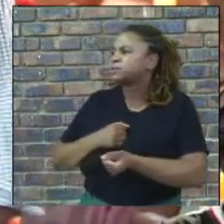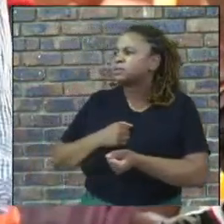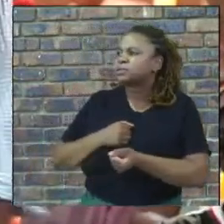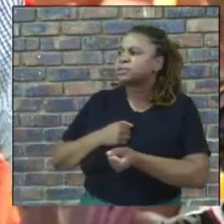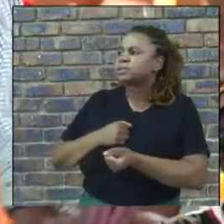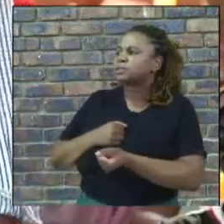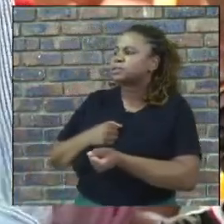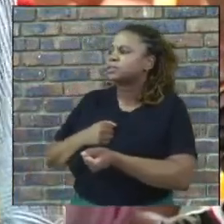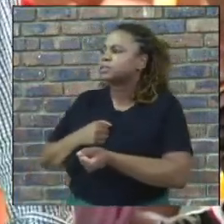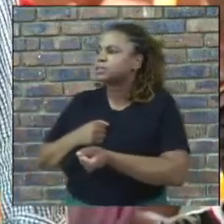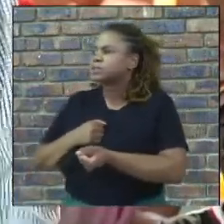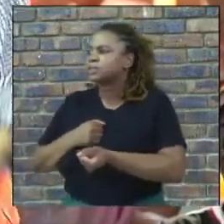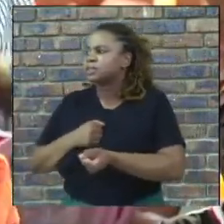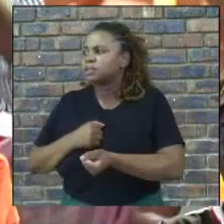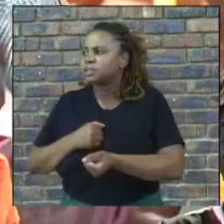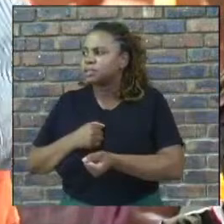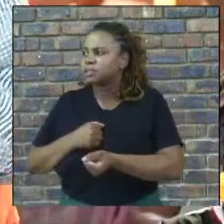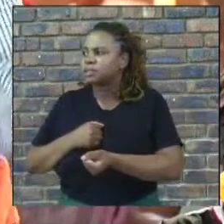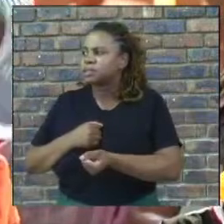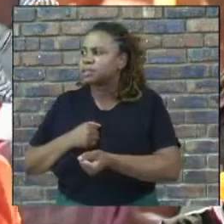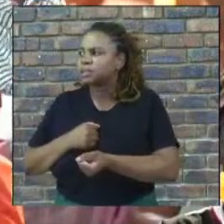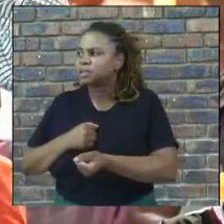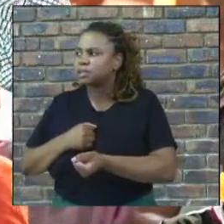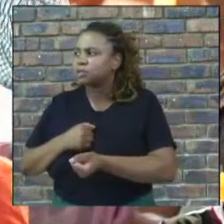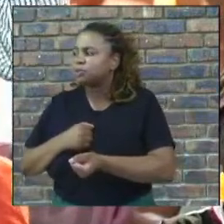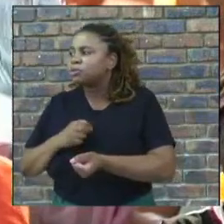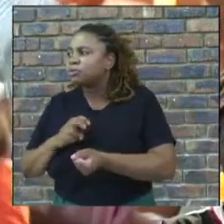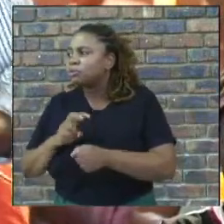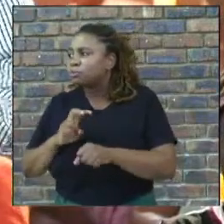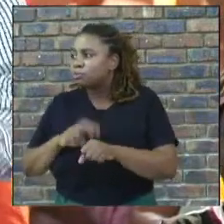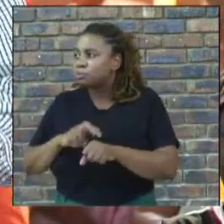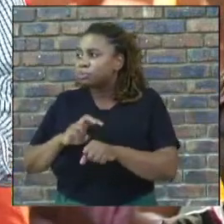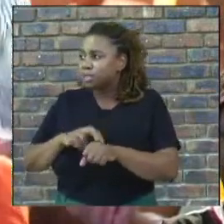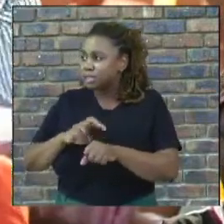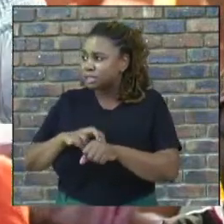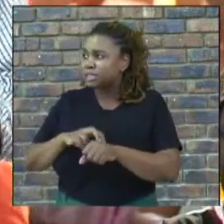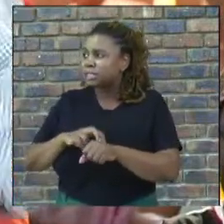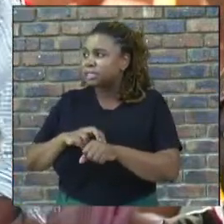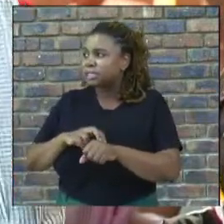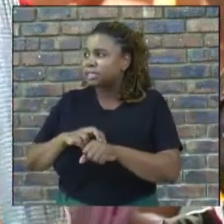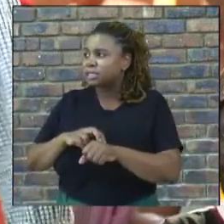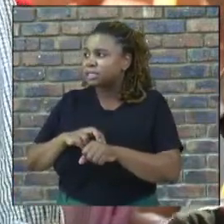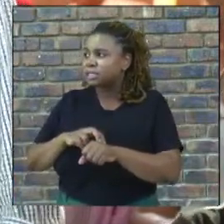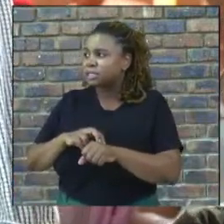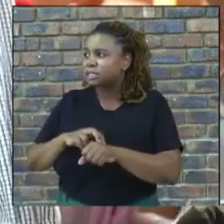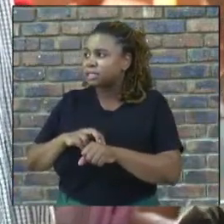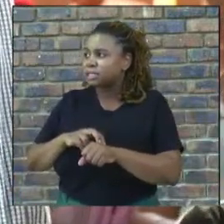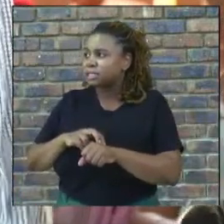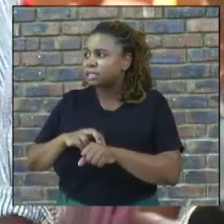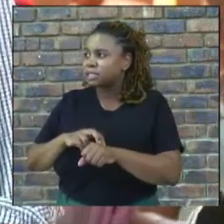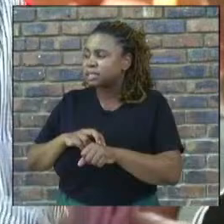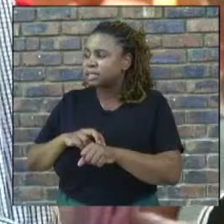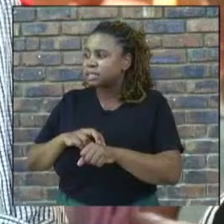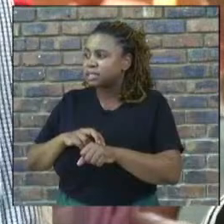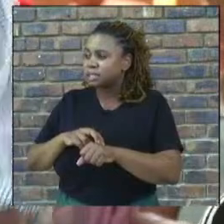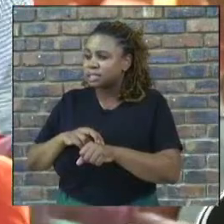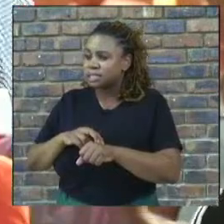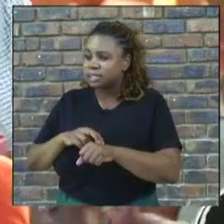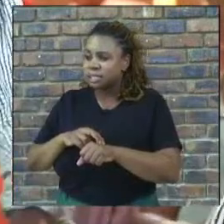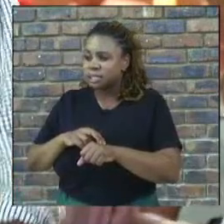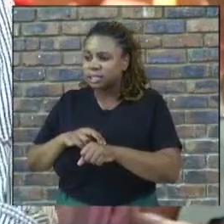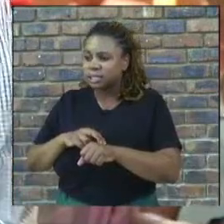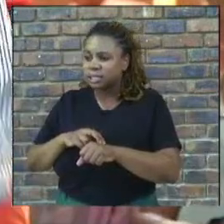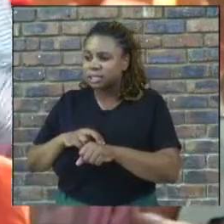yes because you need 90% unyaka mollo, you need fire. But the you can't make